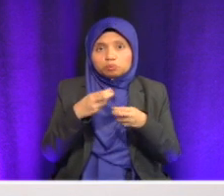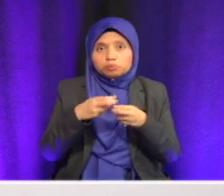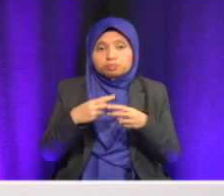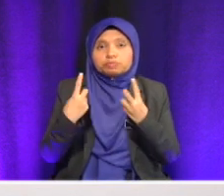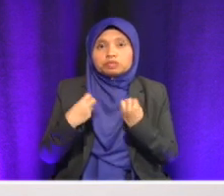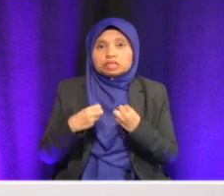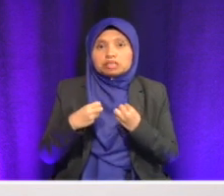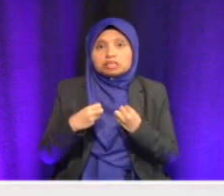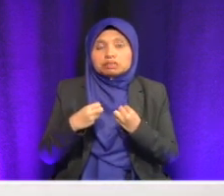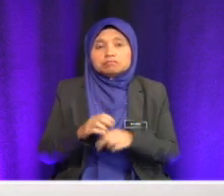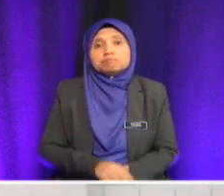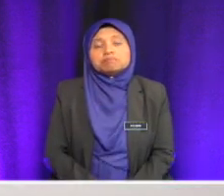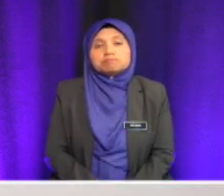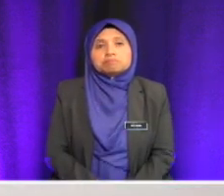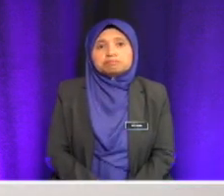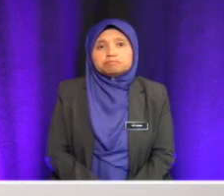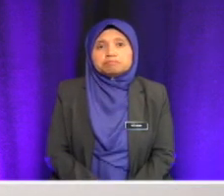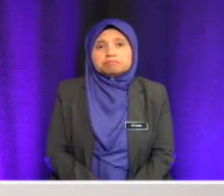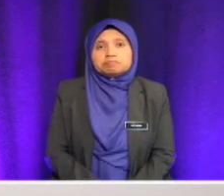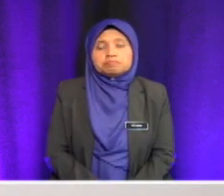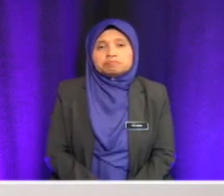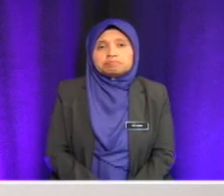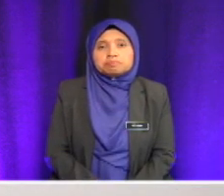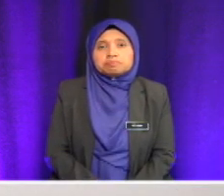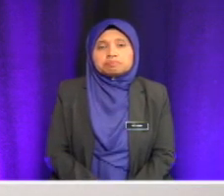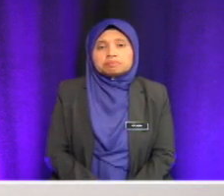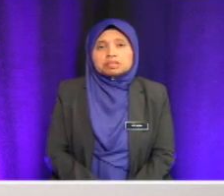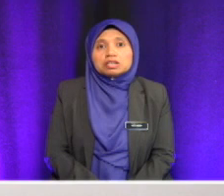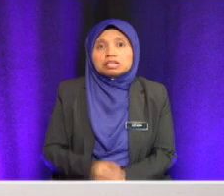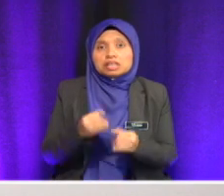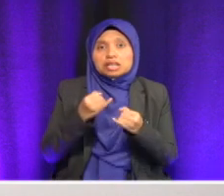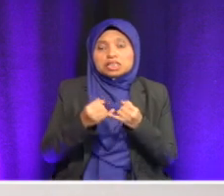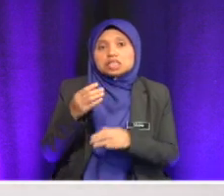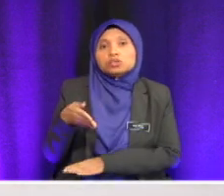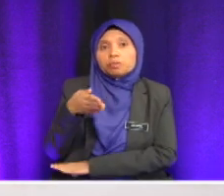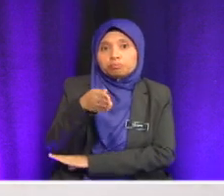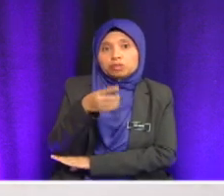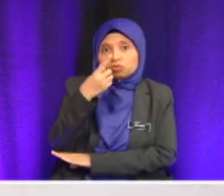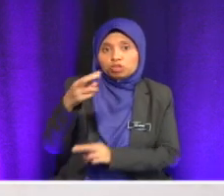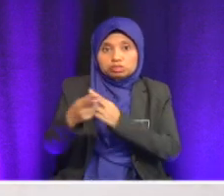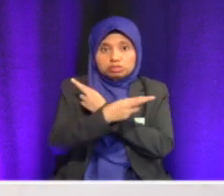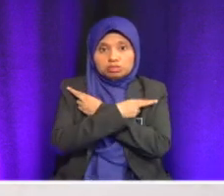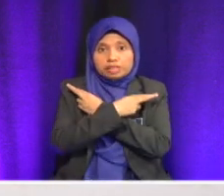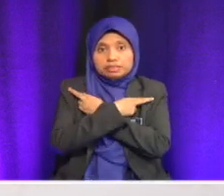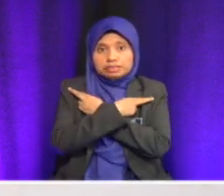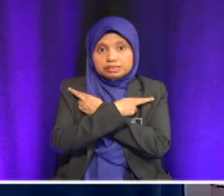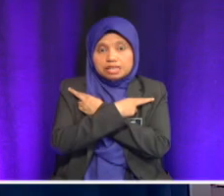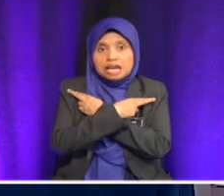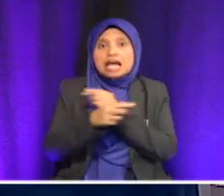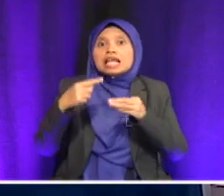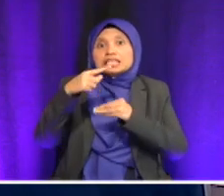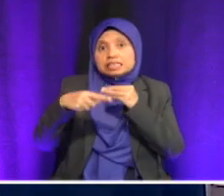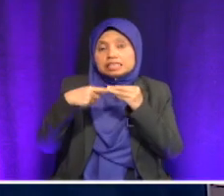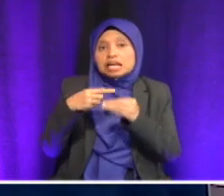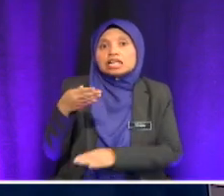animals probably do. All right, thank you, Anne. All right, so the next text is Dolphin to the rescue. So this is about dolphin,